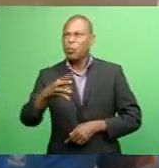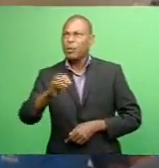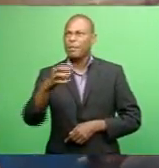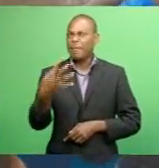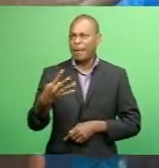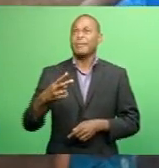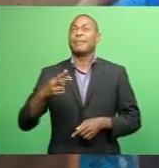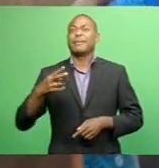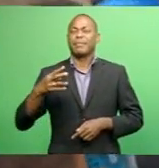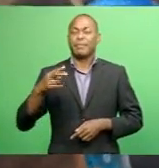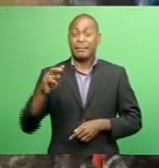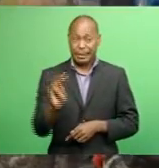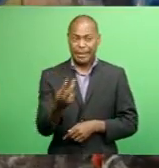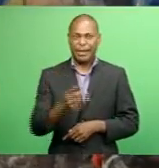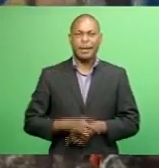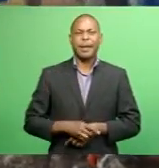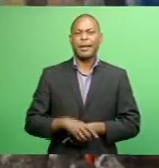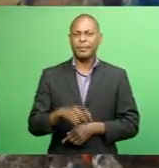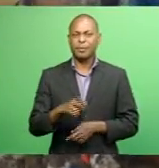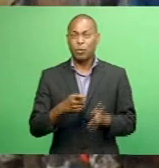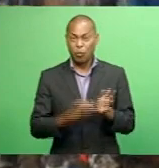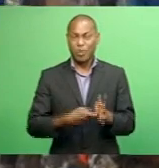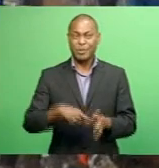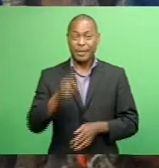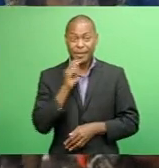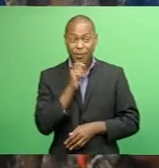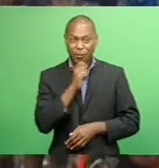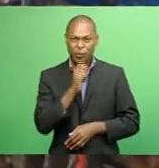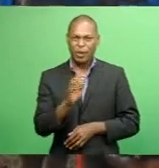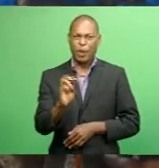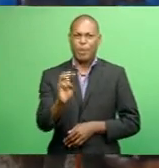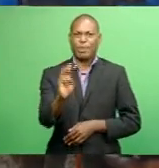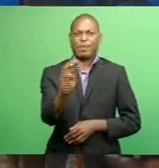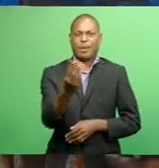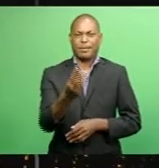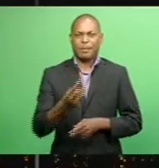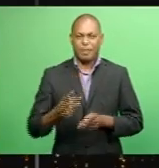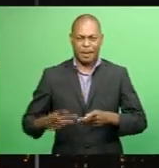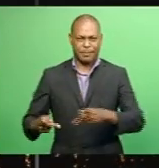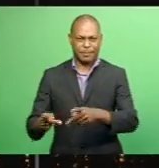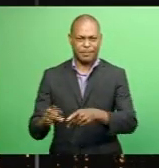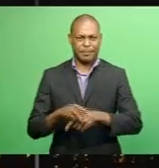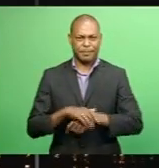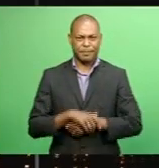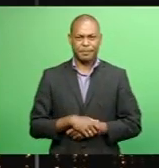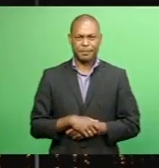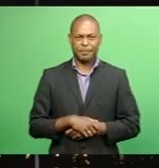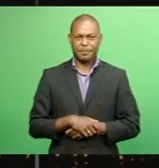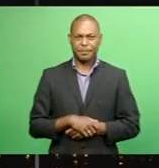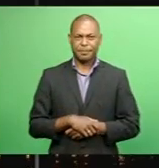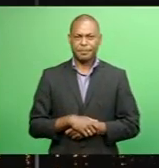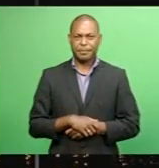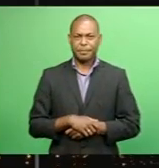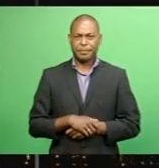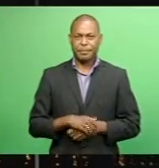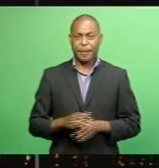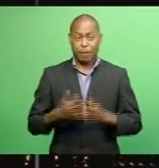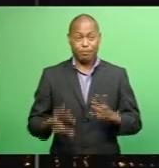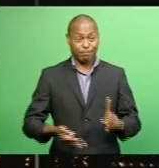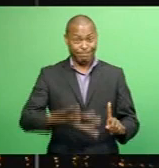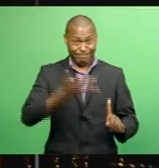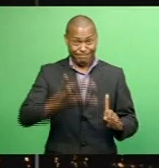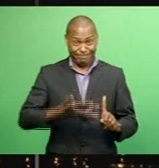Rewa Satabioni with 44 points. Eleanor Torangai View, FBC Sports. A barnstorming William